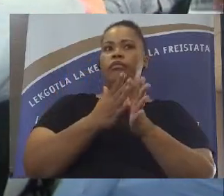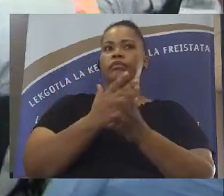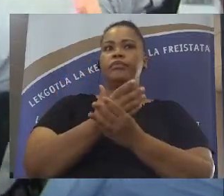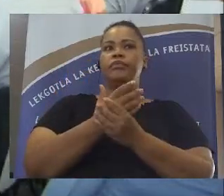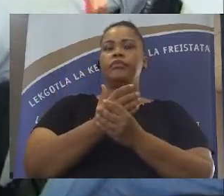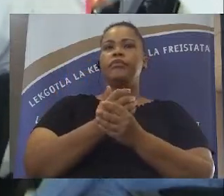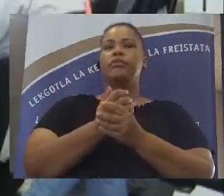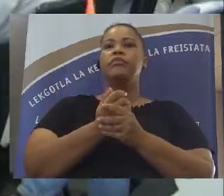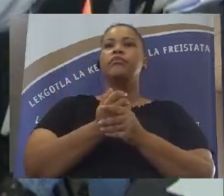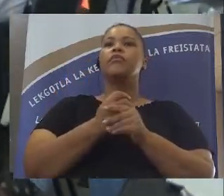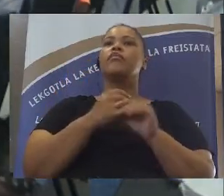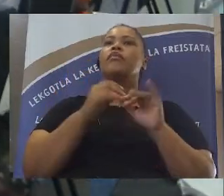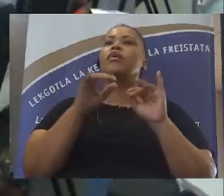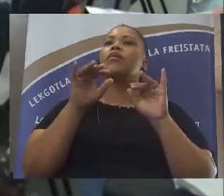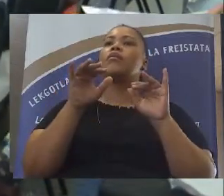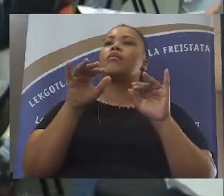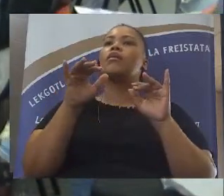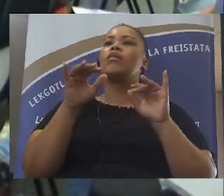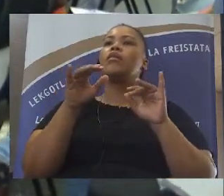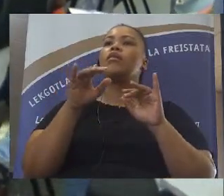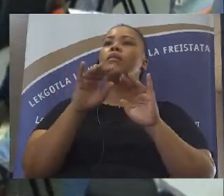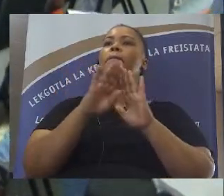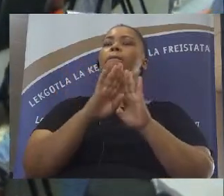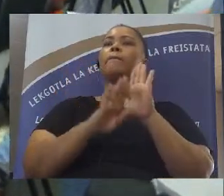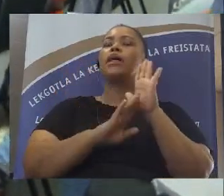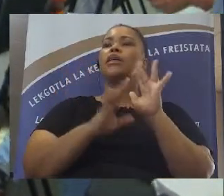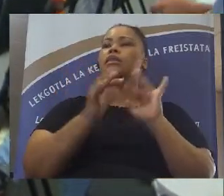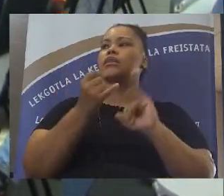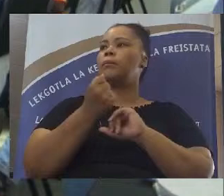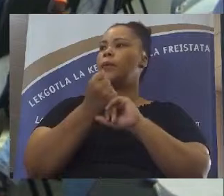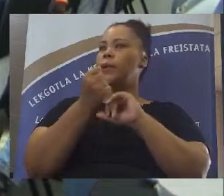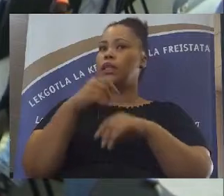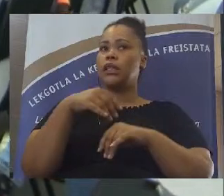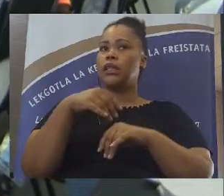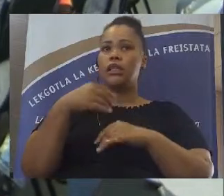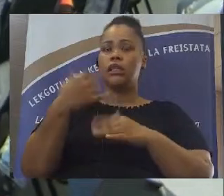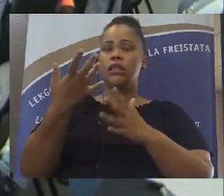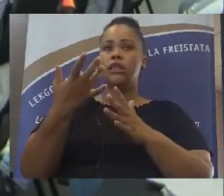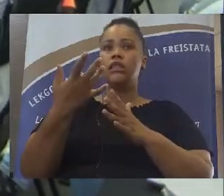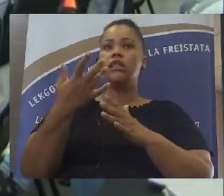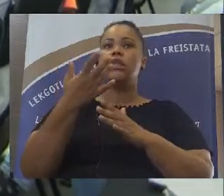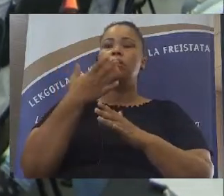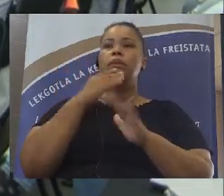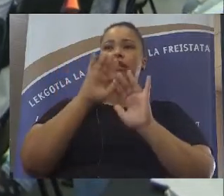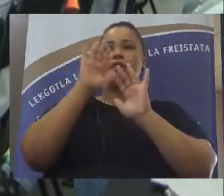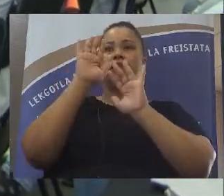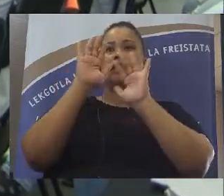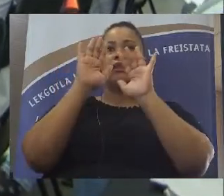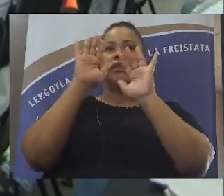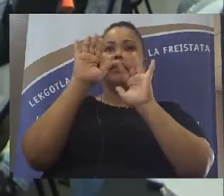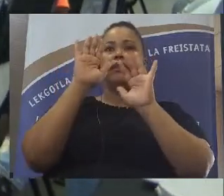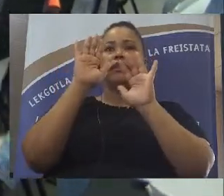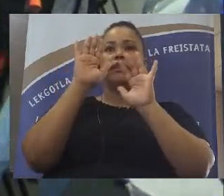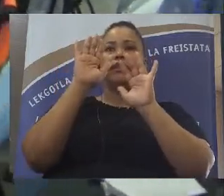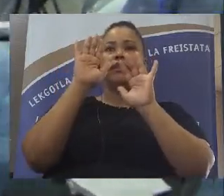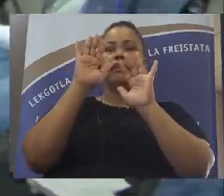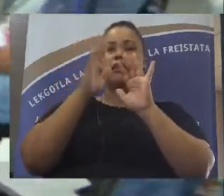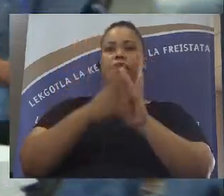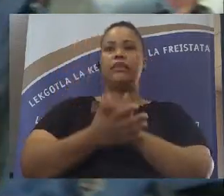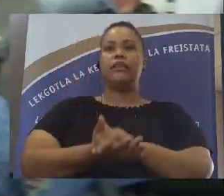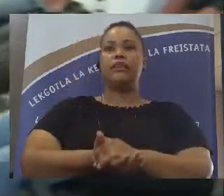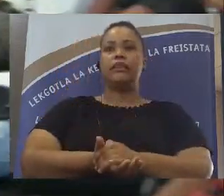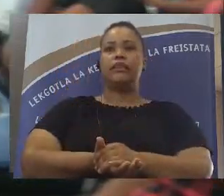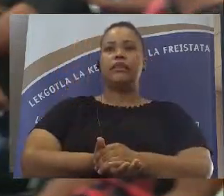For those that do not support the bill to be passed, can I see the hands?